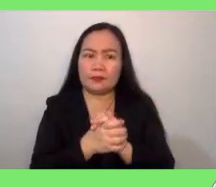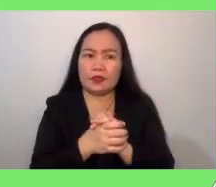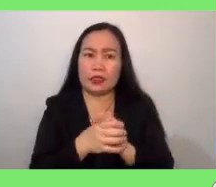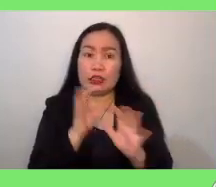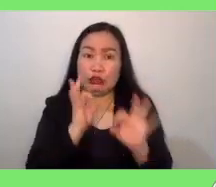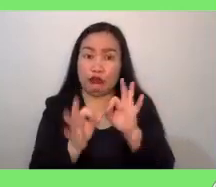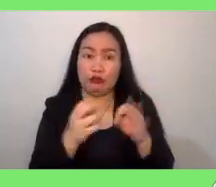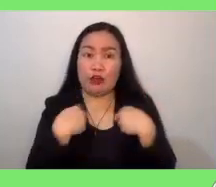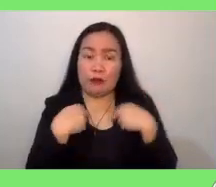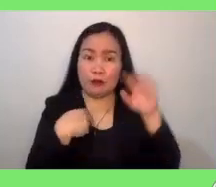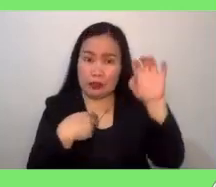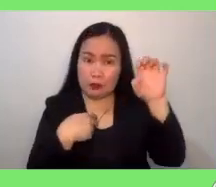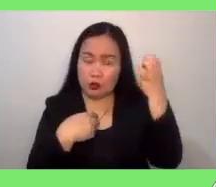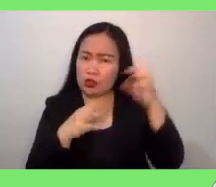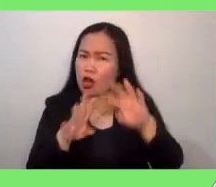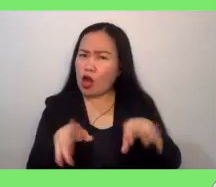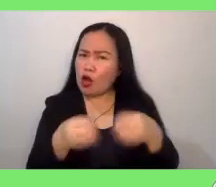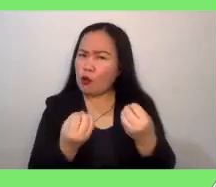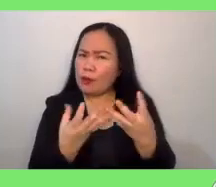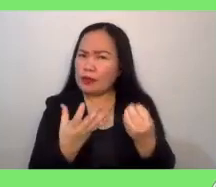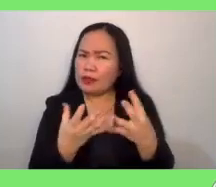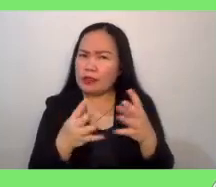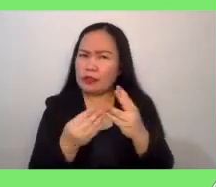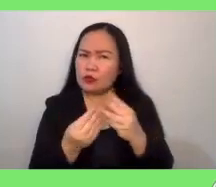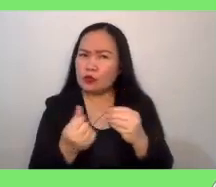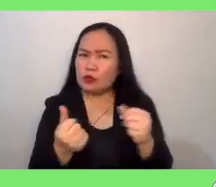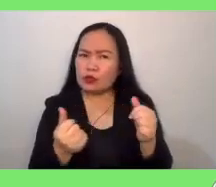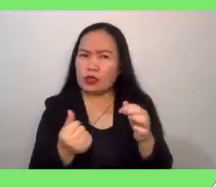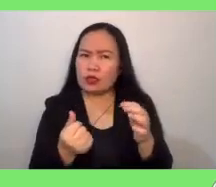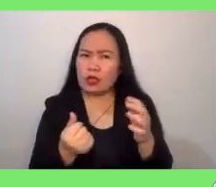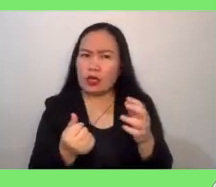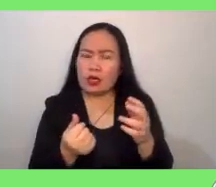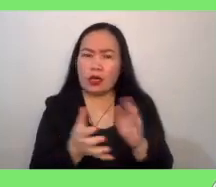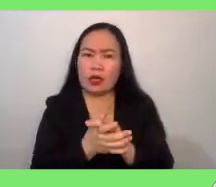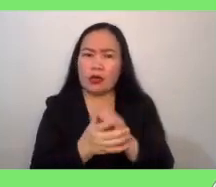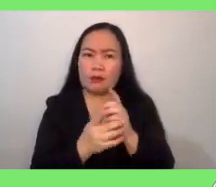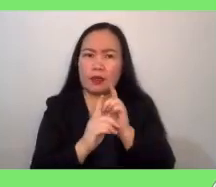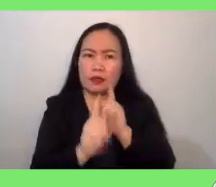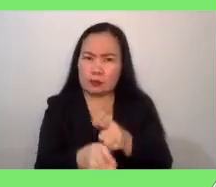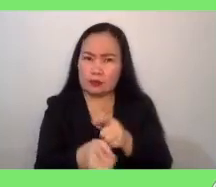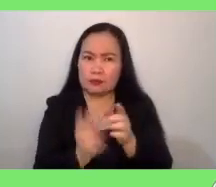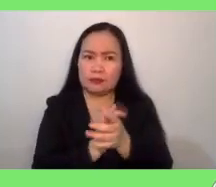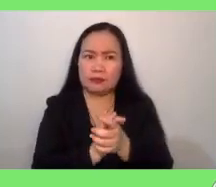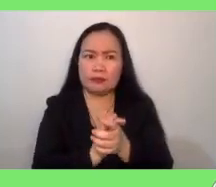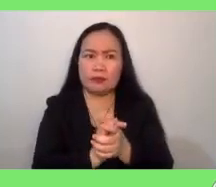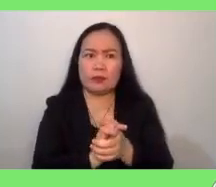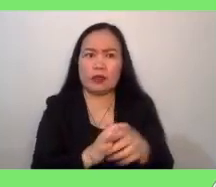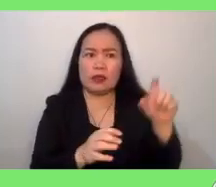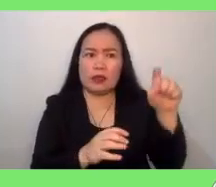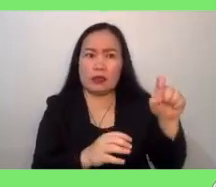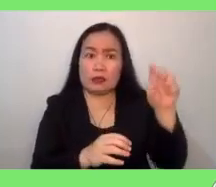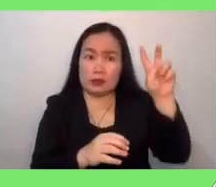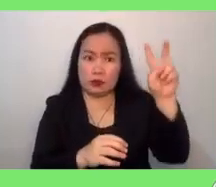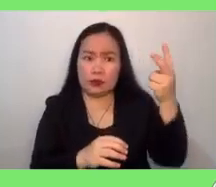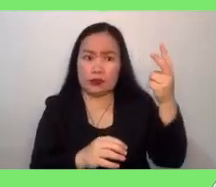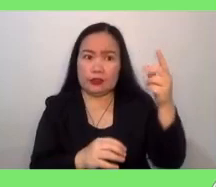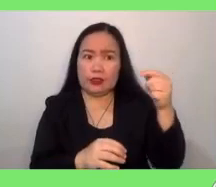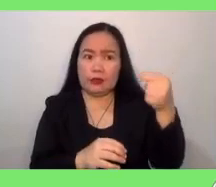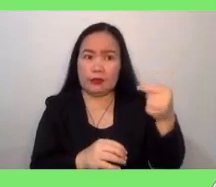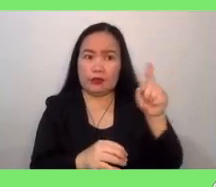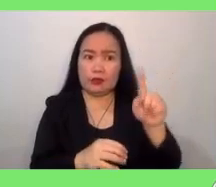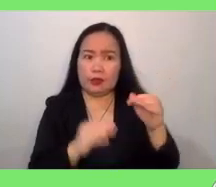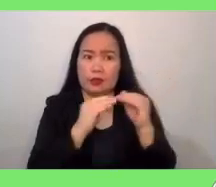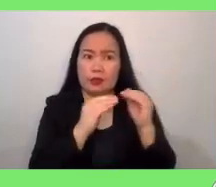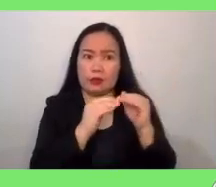exponent? Okay, so, ito pong given natin na x squared minus 1 is equal to 3. This is also